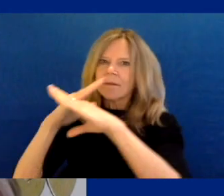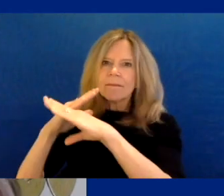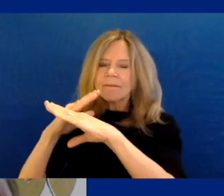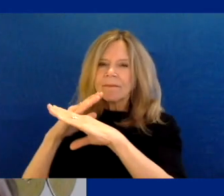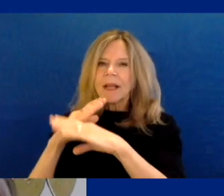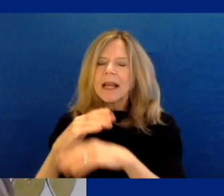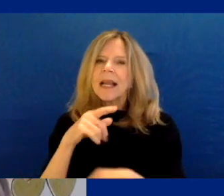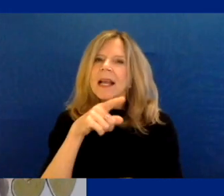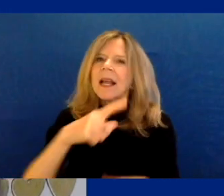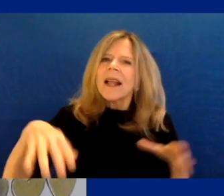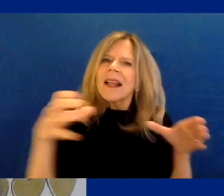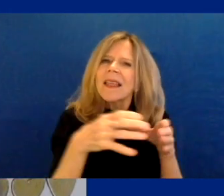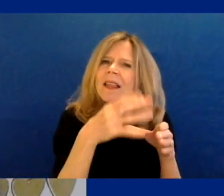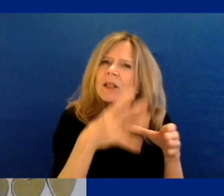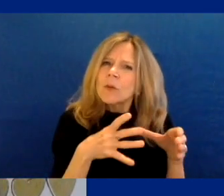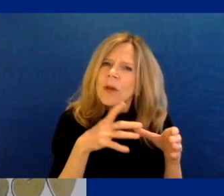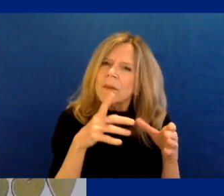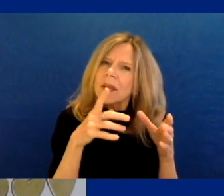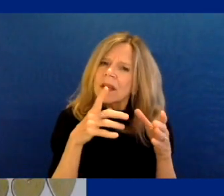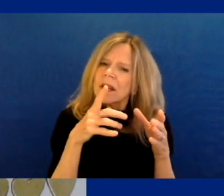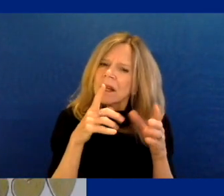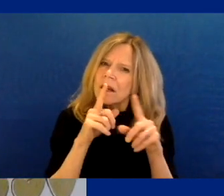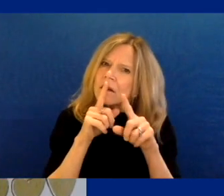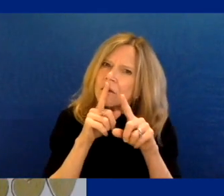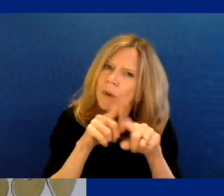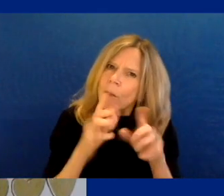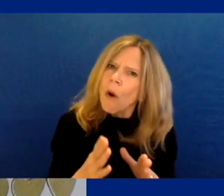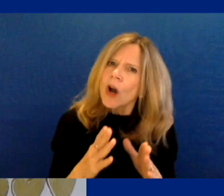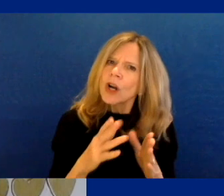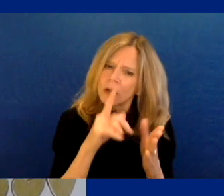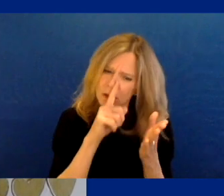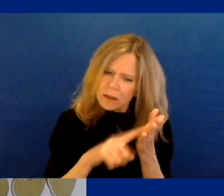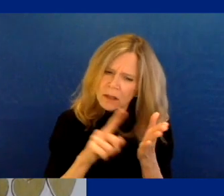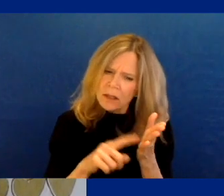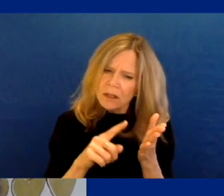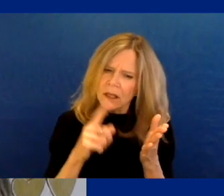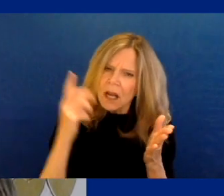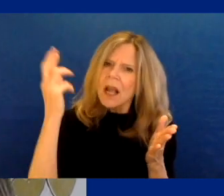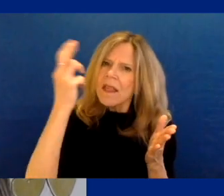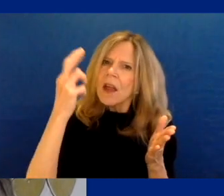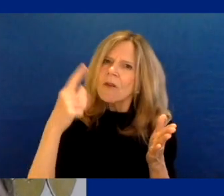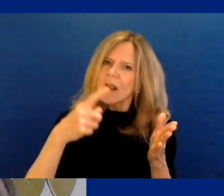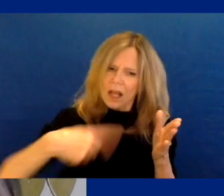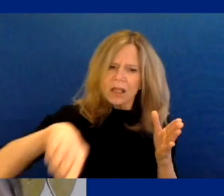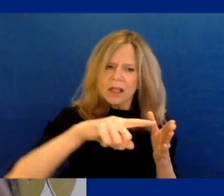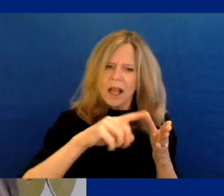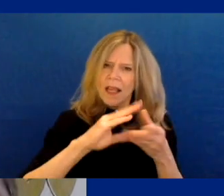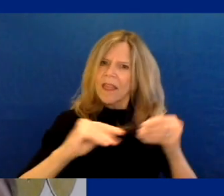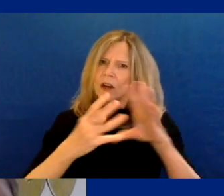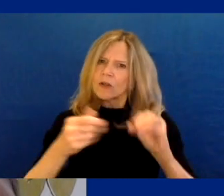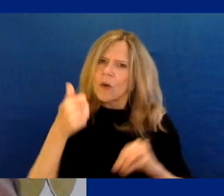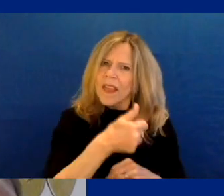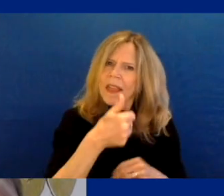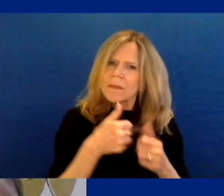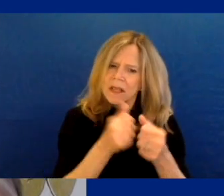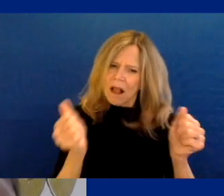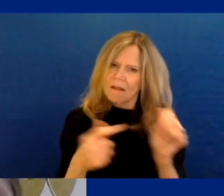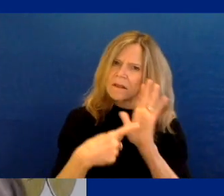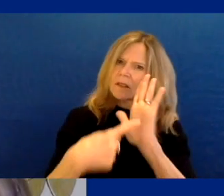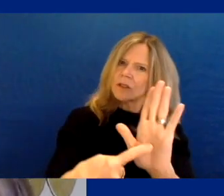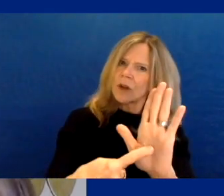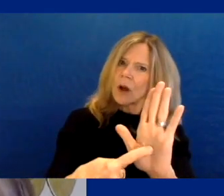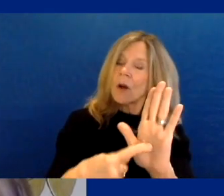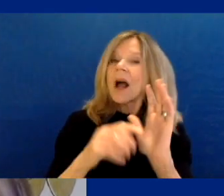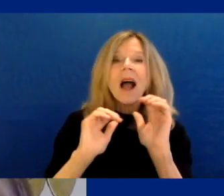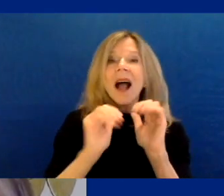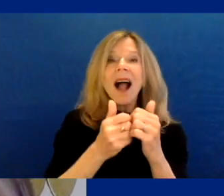into their news reporting roots, these women realized that they themselves were the real story of exactly this phenomenon.